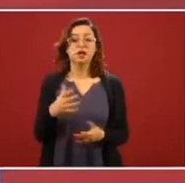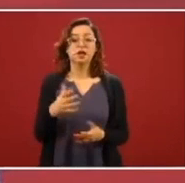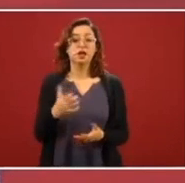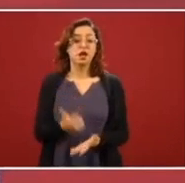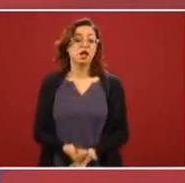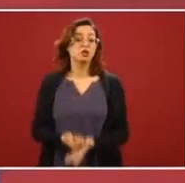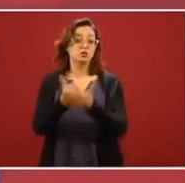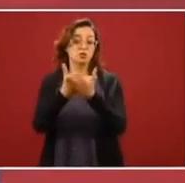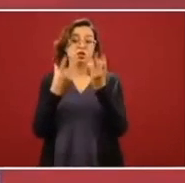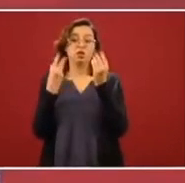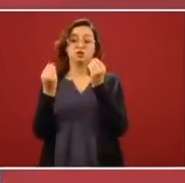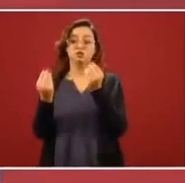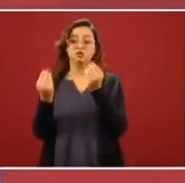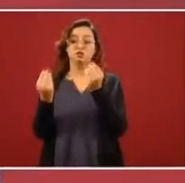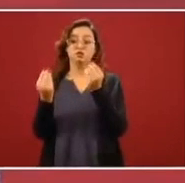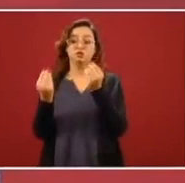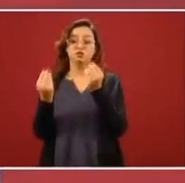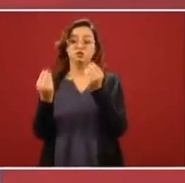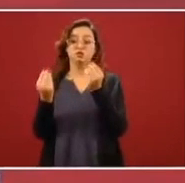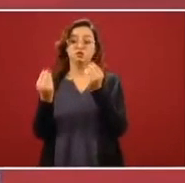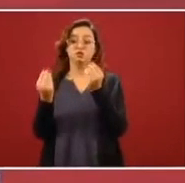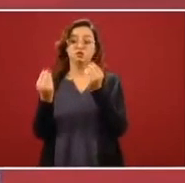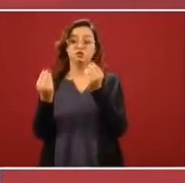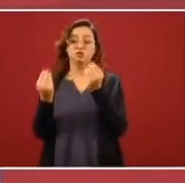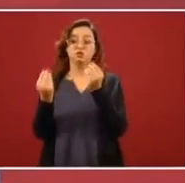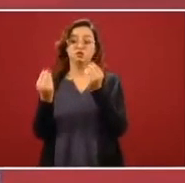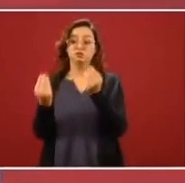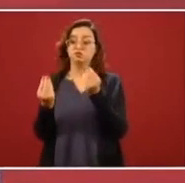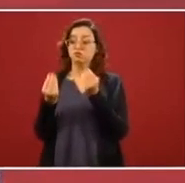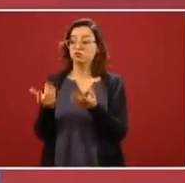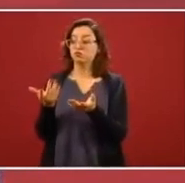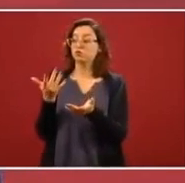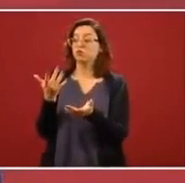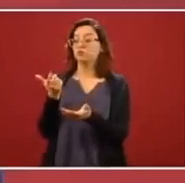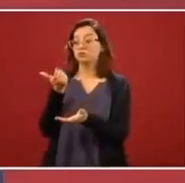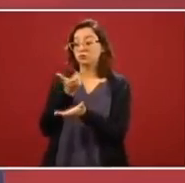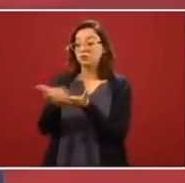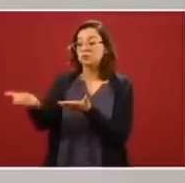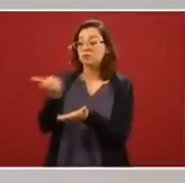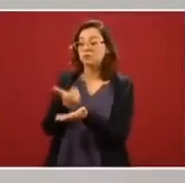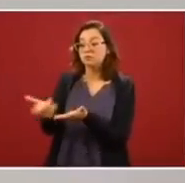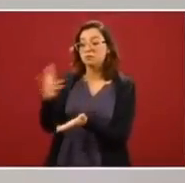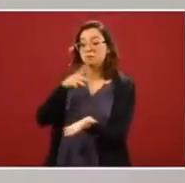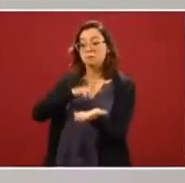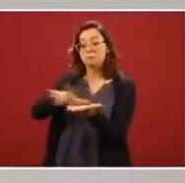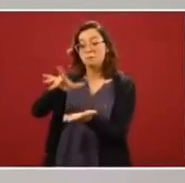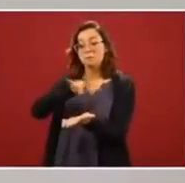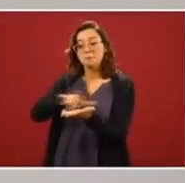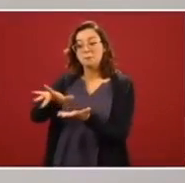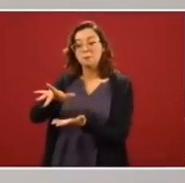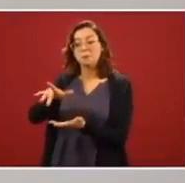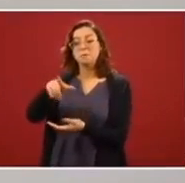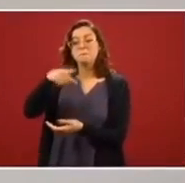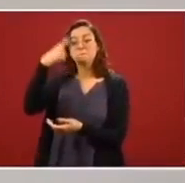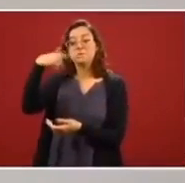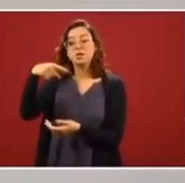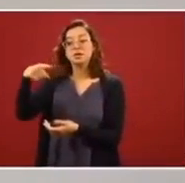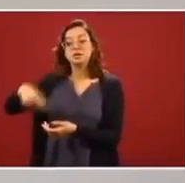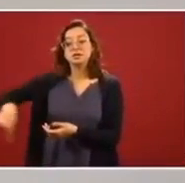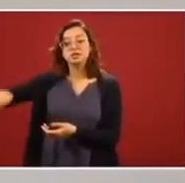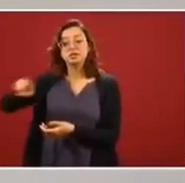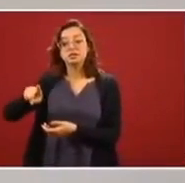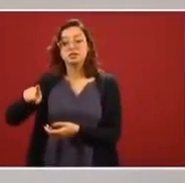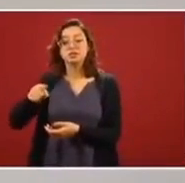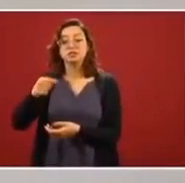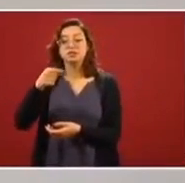un apoyo económico A financial support que haga ver al individuo con